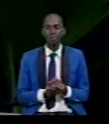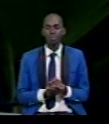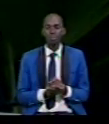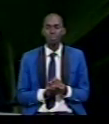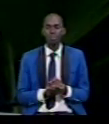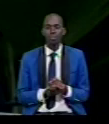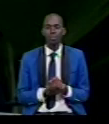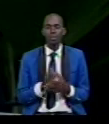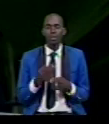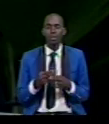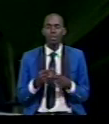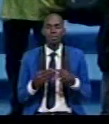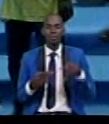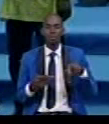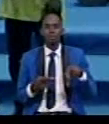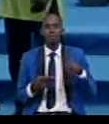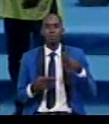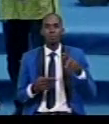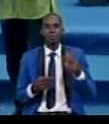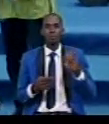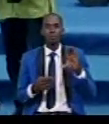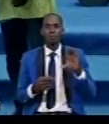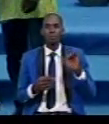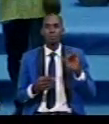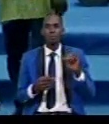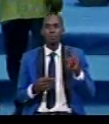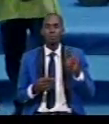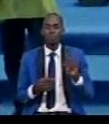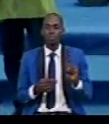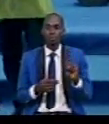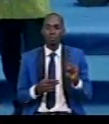Precious Akanmu.